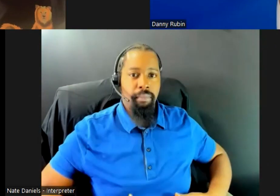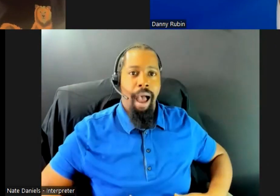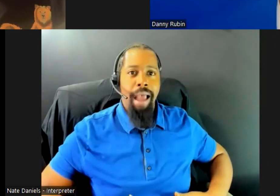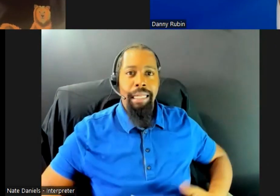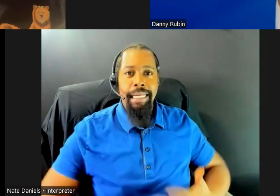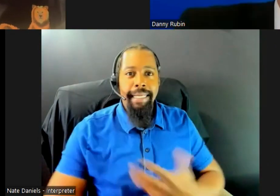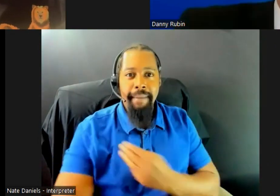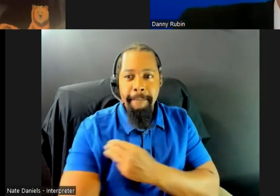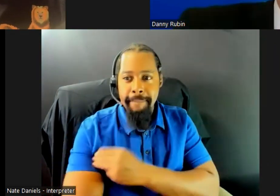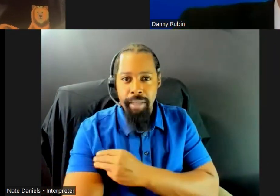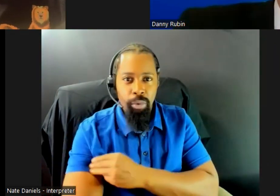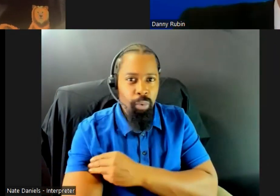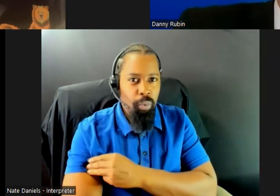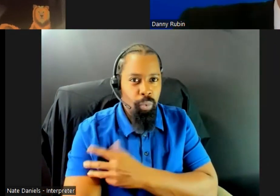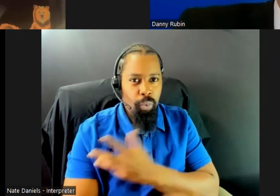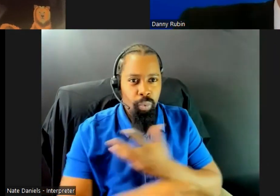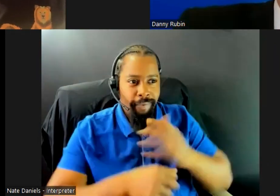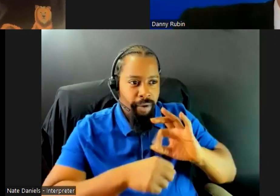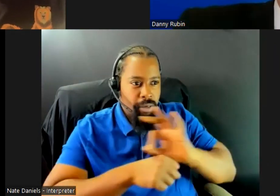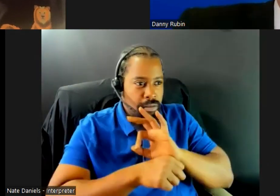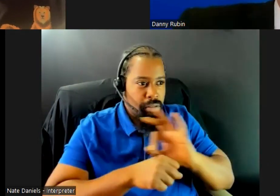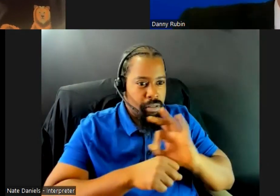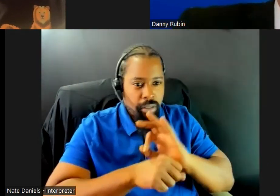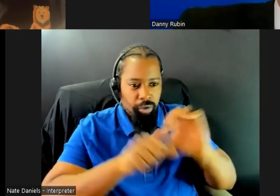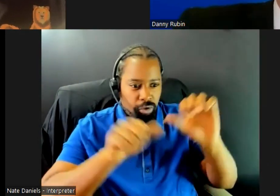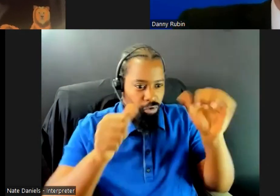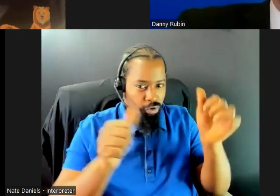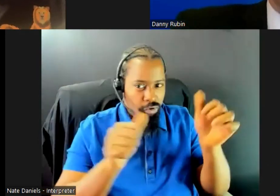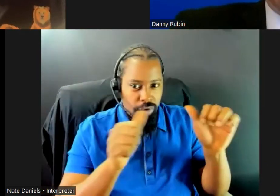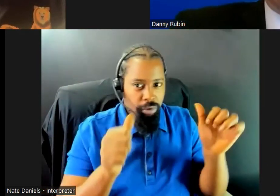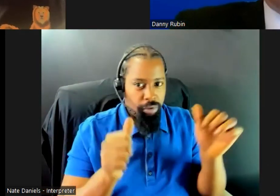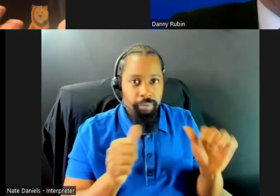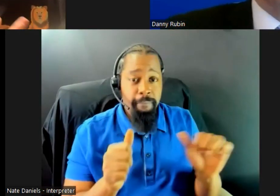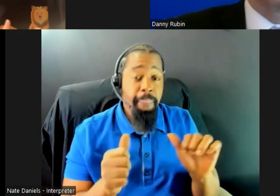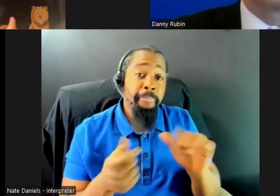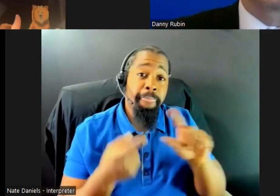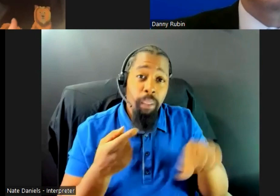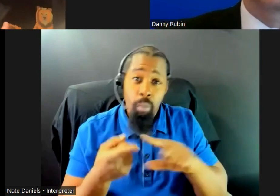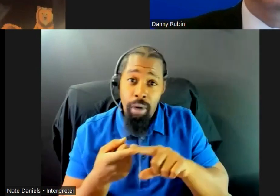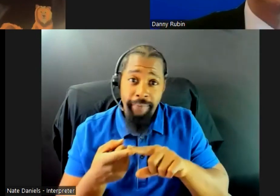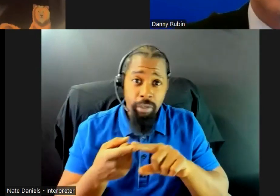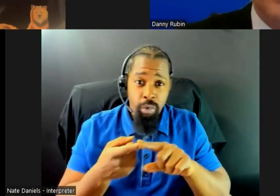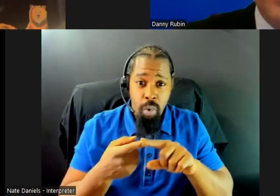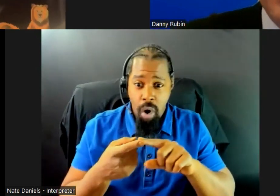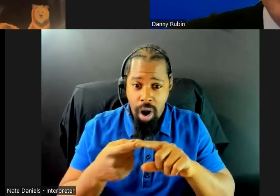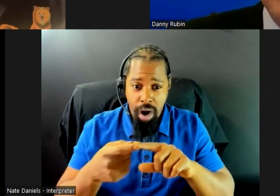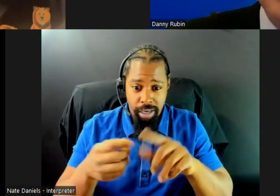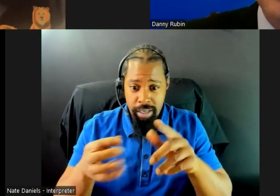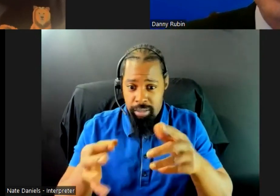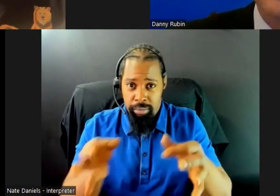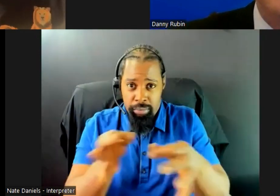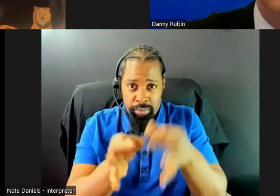muscle has a function. And when you want to dress a person, you have to know